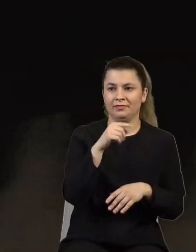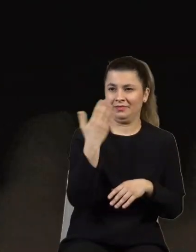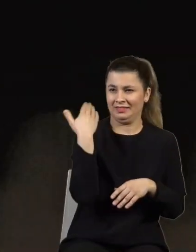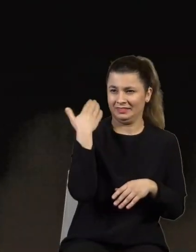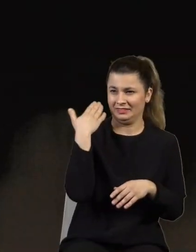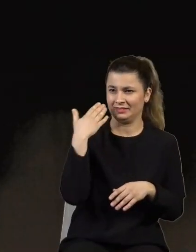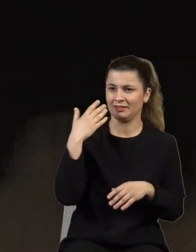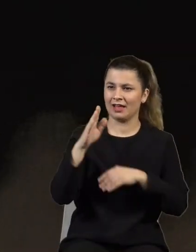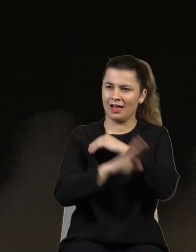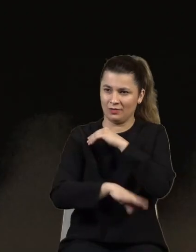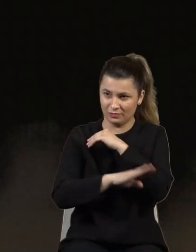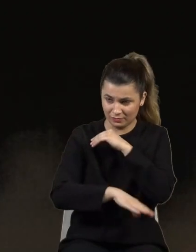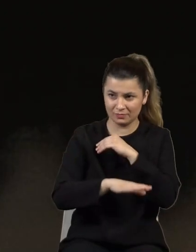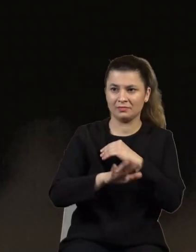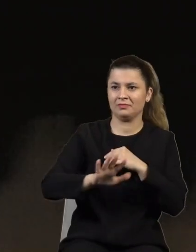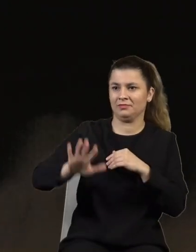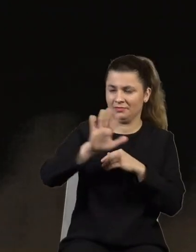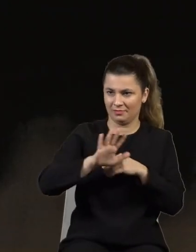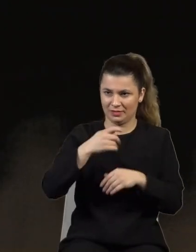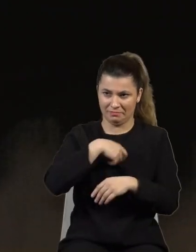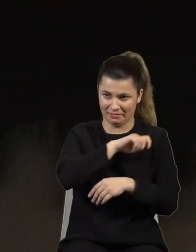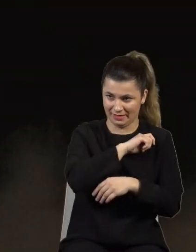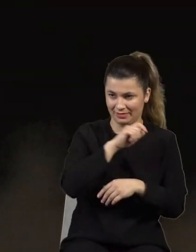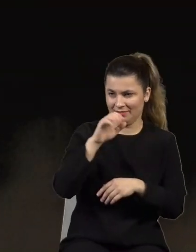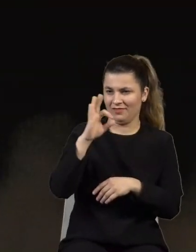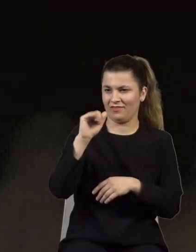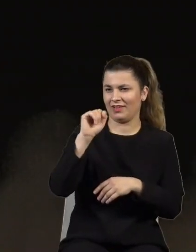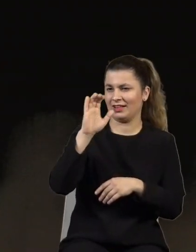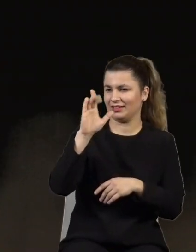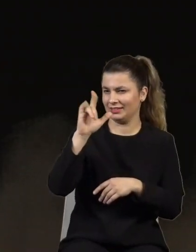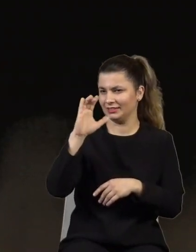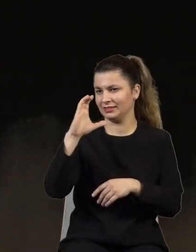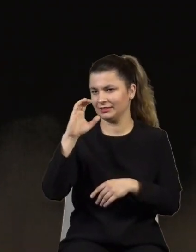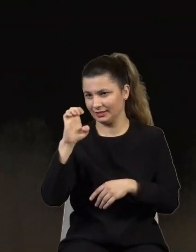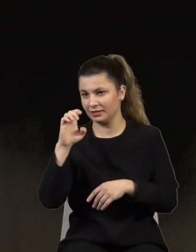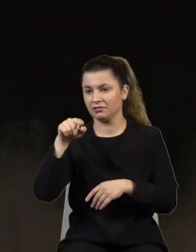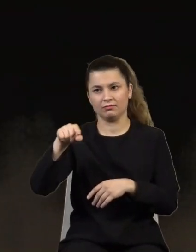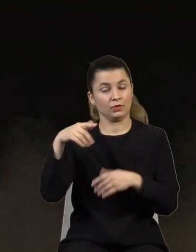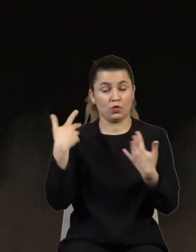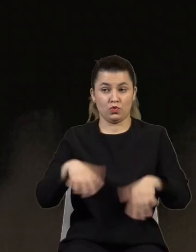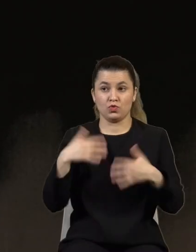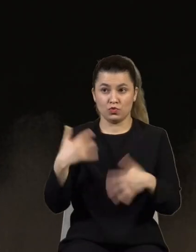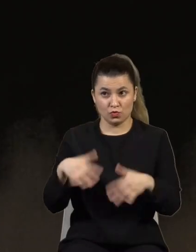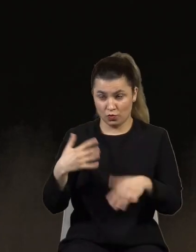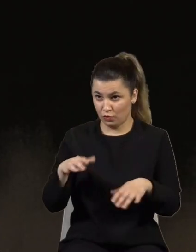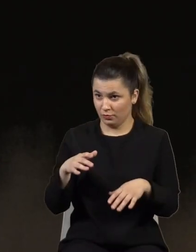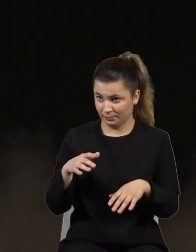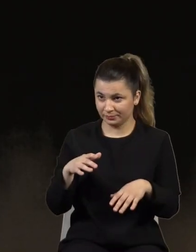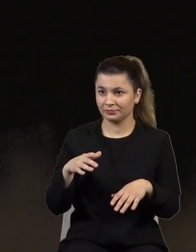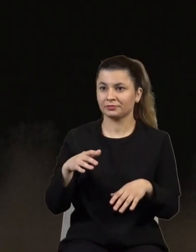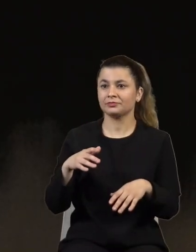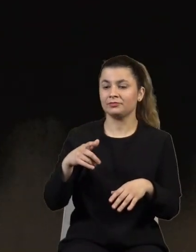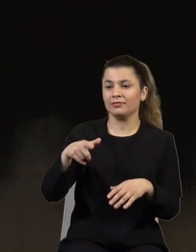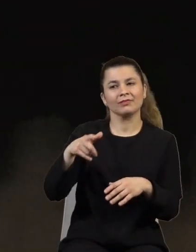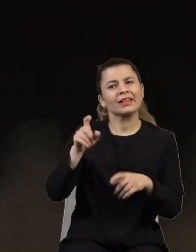really lived the need to be very, very, very well coordinated, how to